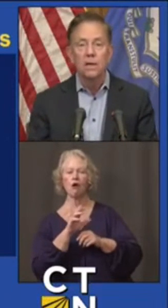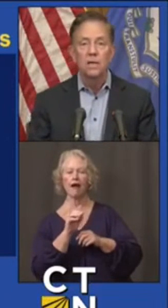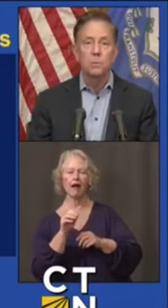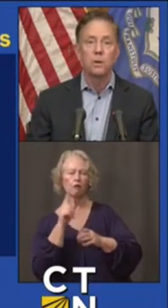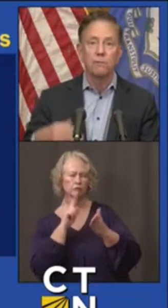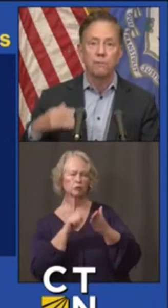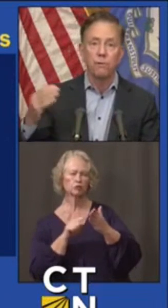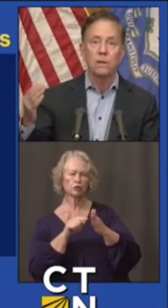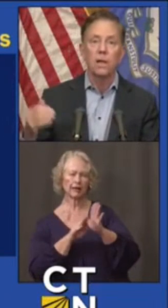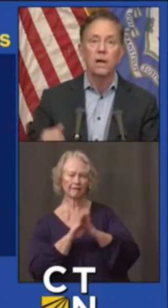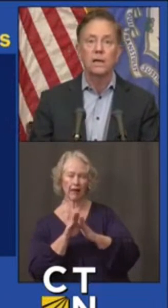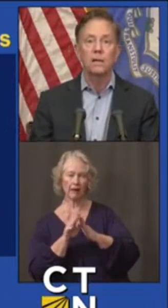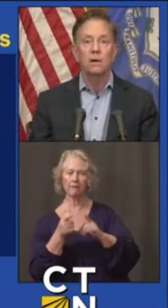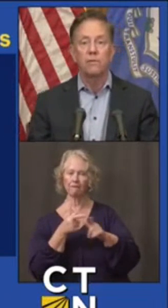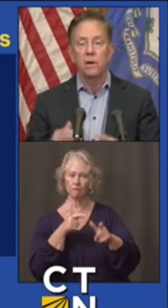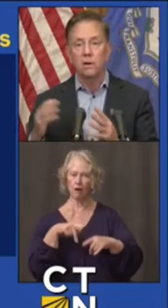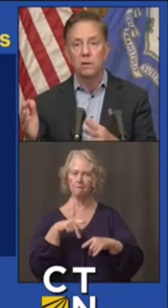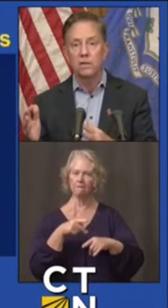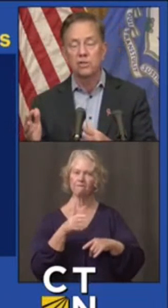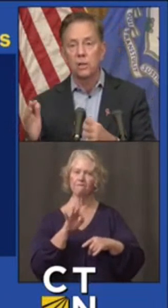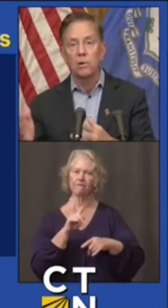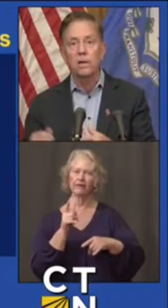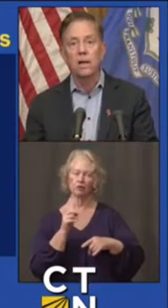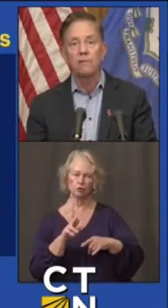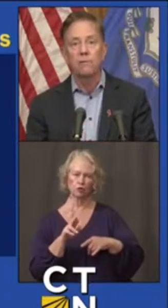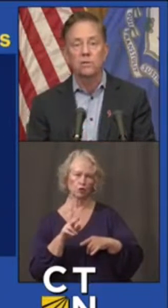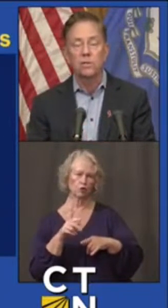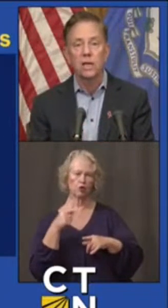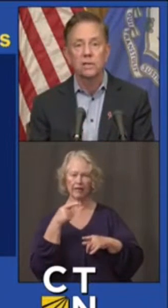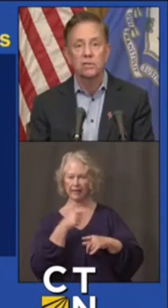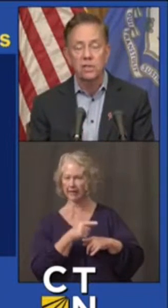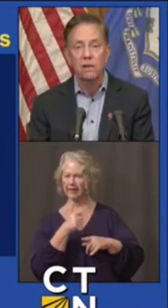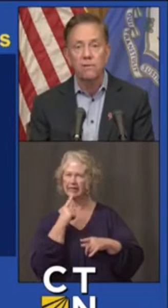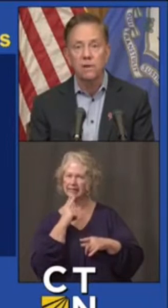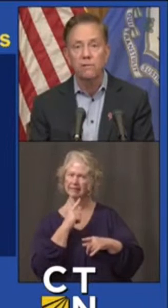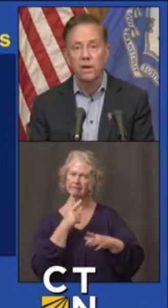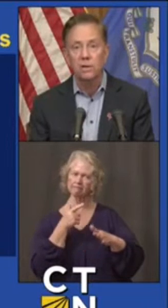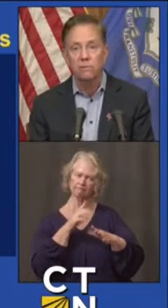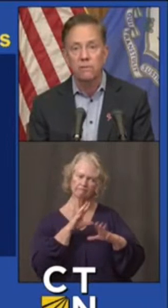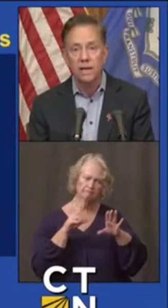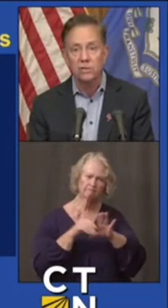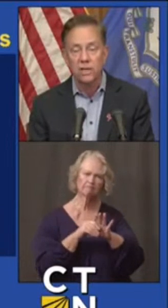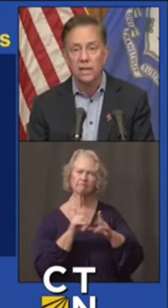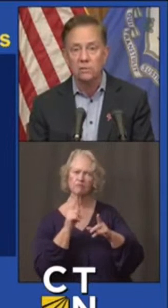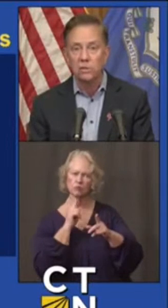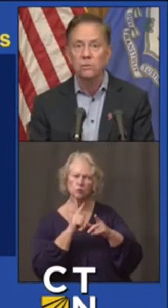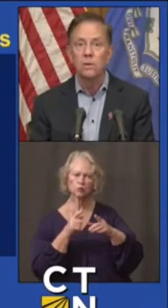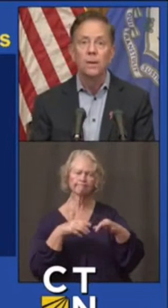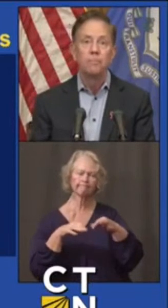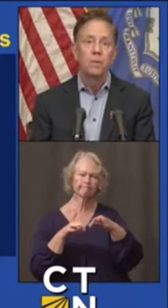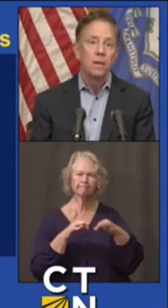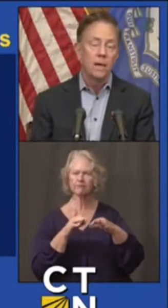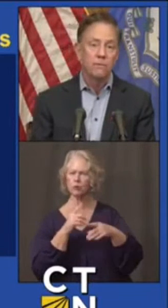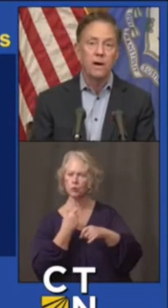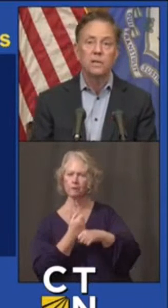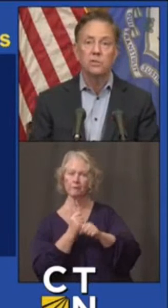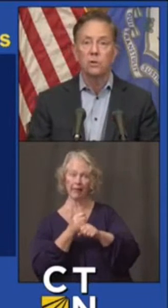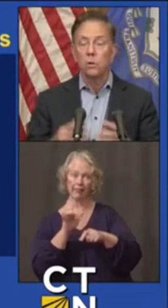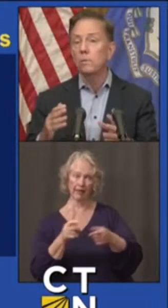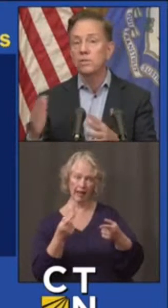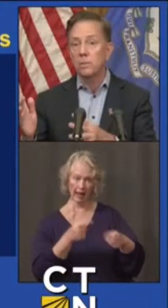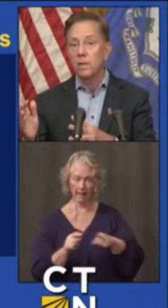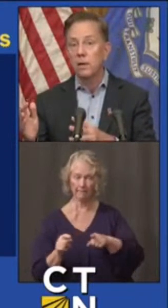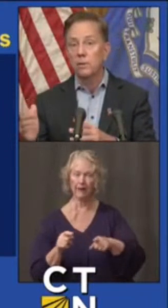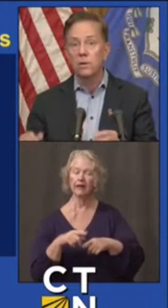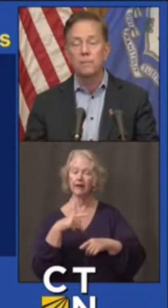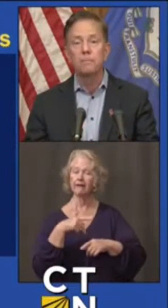He's been on the front line of their accelerated efforts to get a safe and effective vaccine out to you. And Pfizer, along with